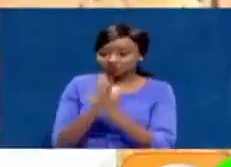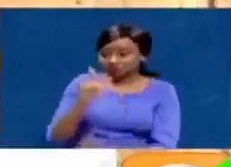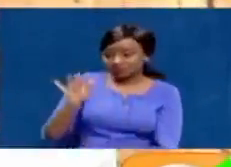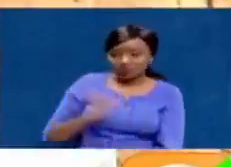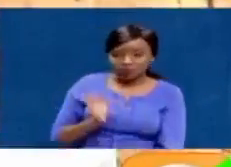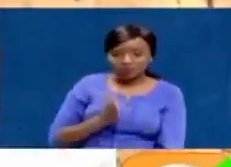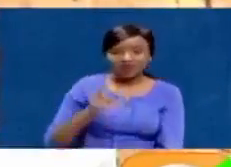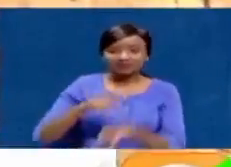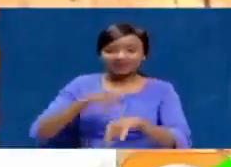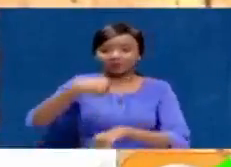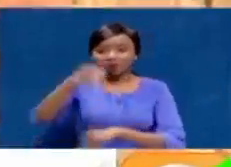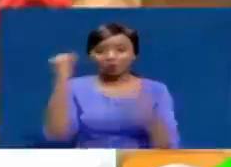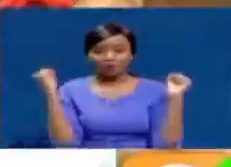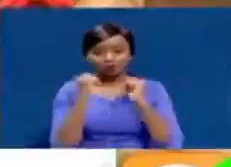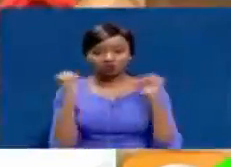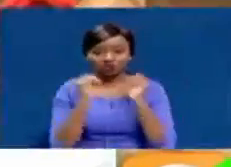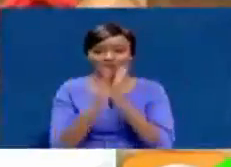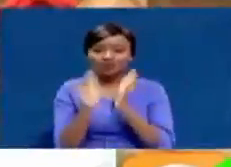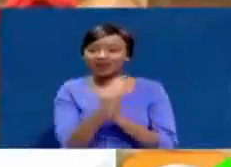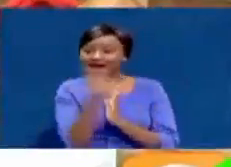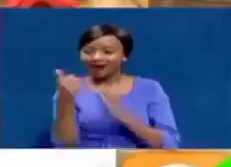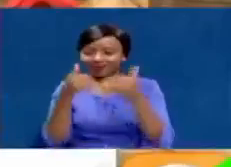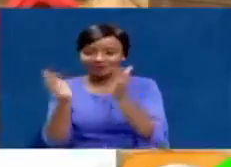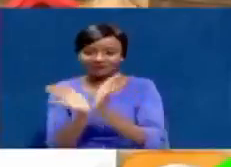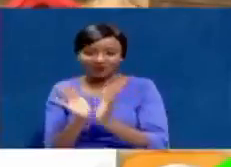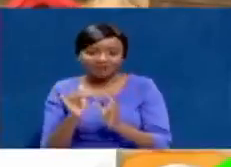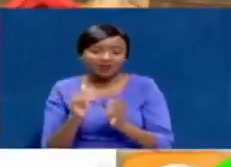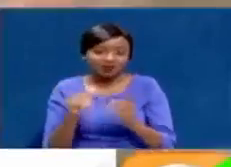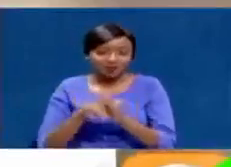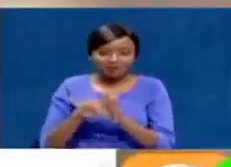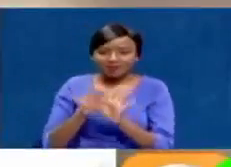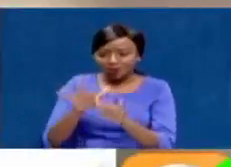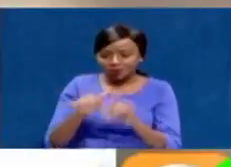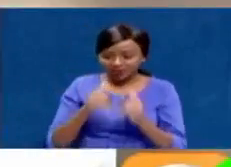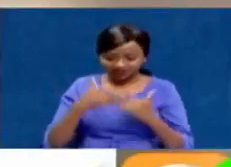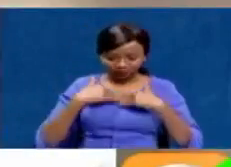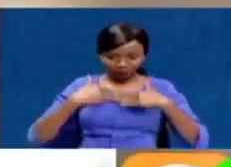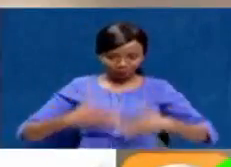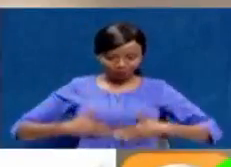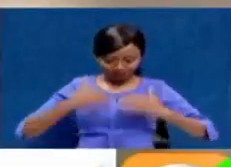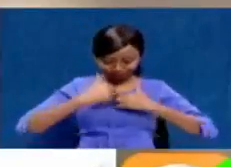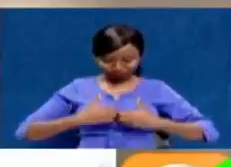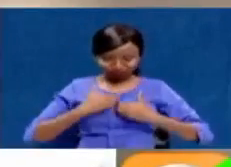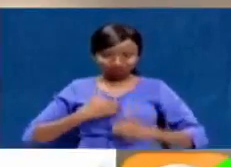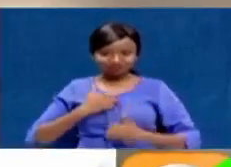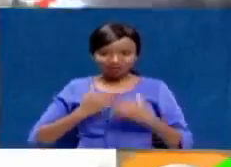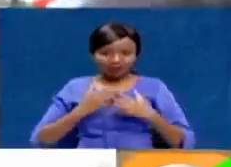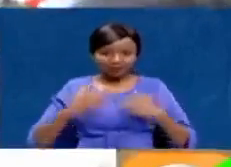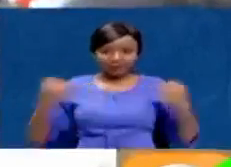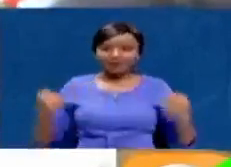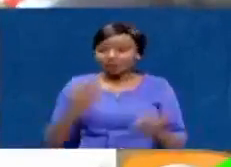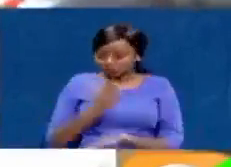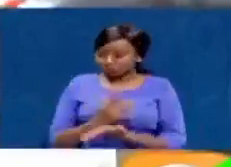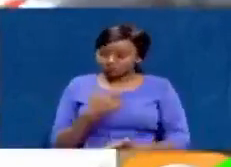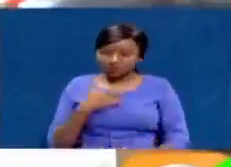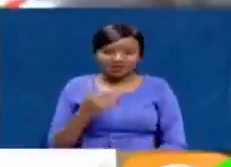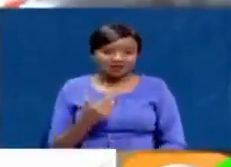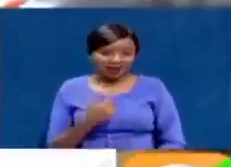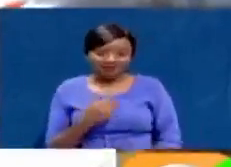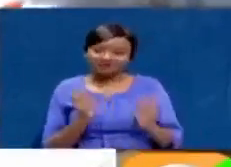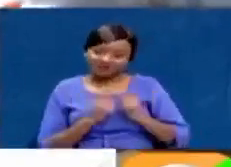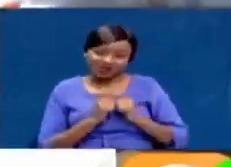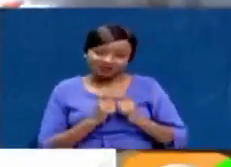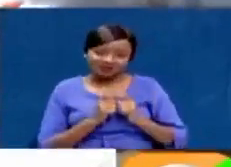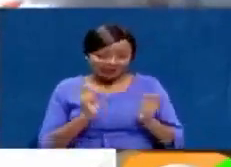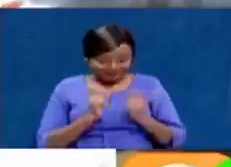with other family members who are here to await the post-mortem results of the slain son. Nina hisia na nina